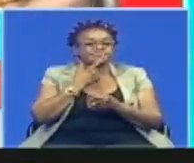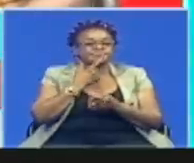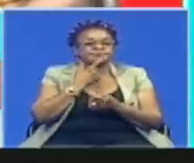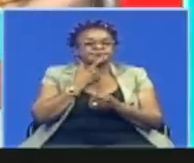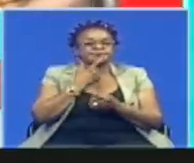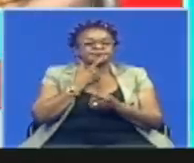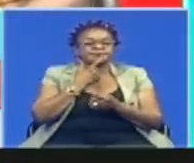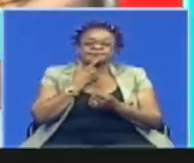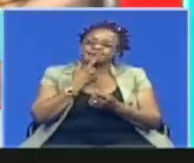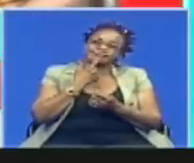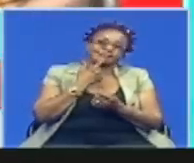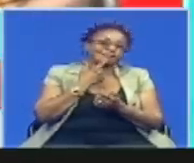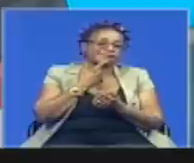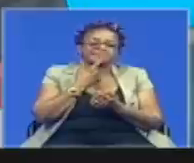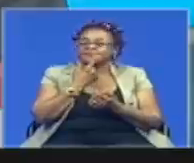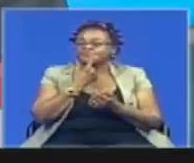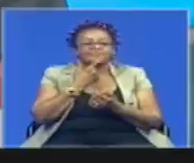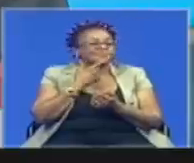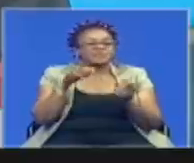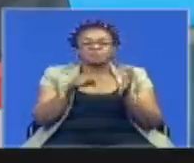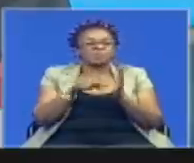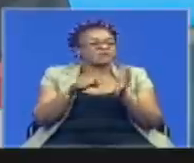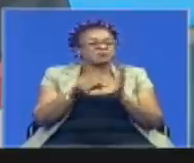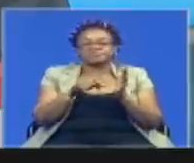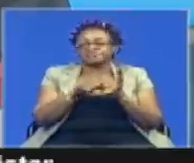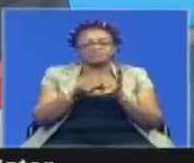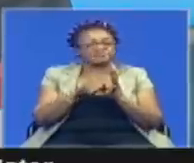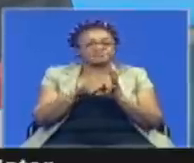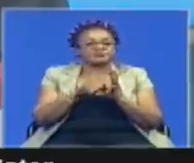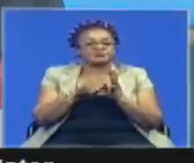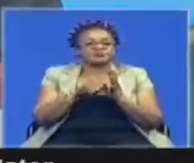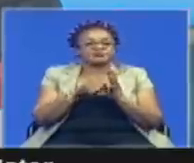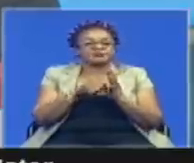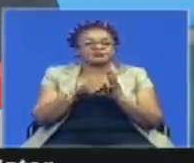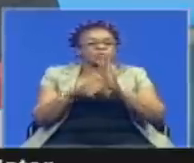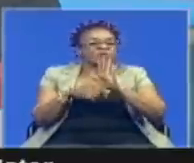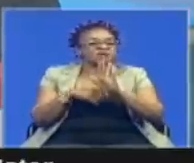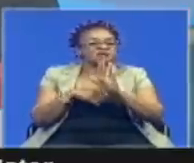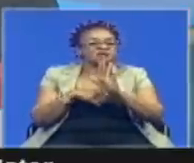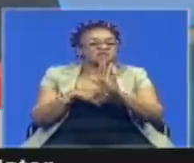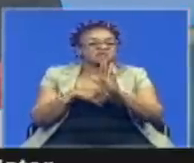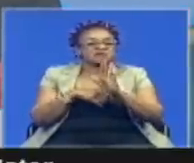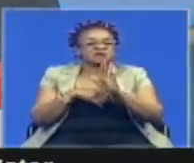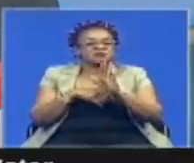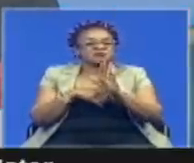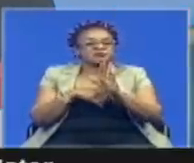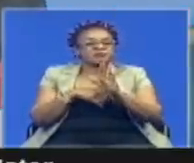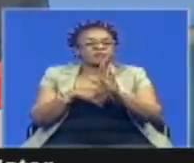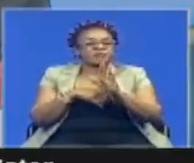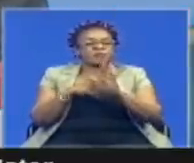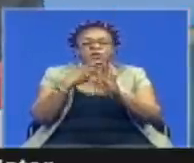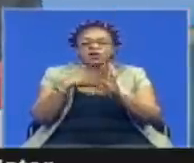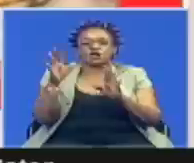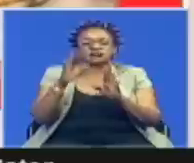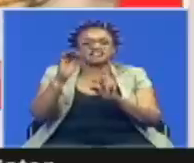All right. That signal is very problematic, Dr. Twoli. All the losing parties. Dr. Twoli, hang on. I want to start that over again. We lost the first